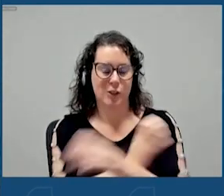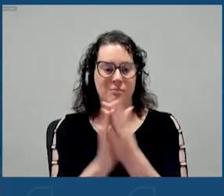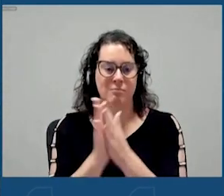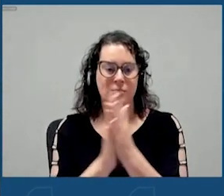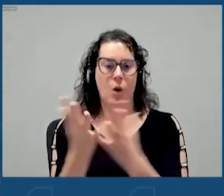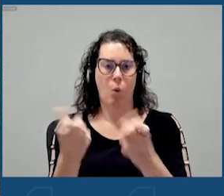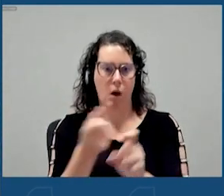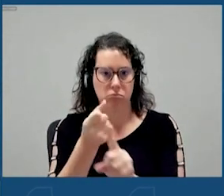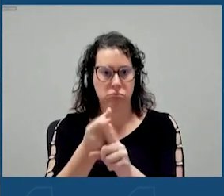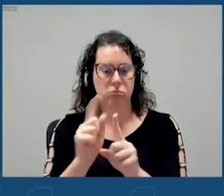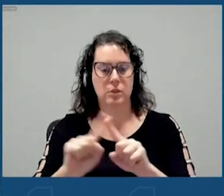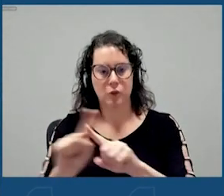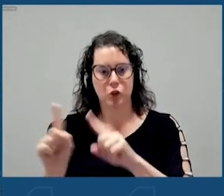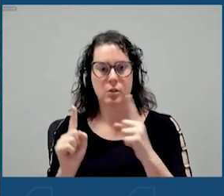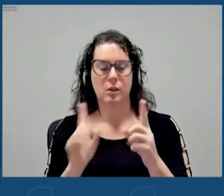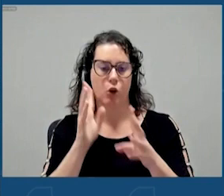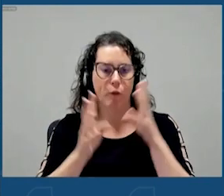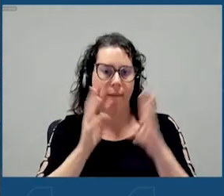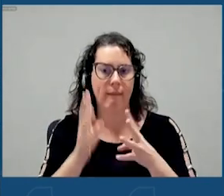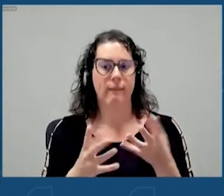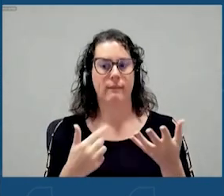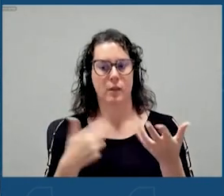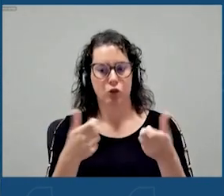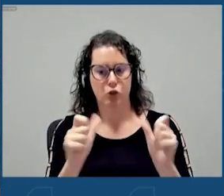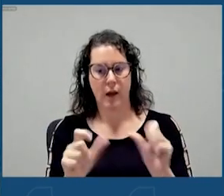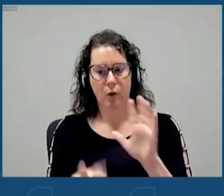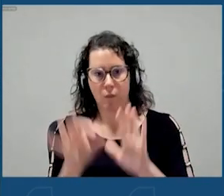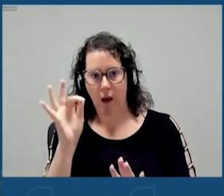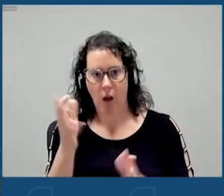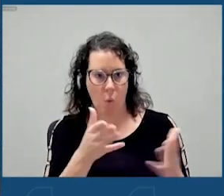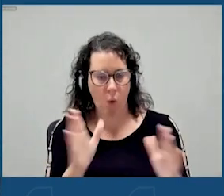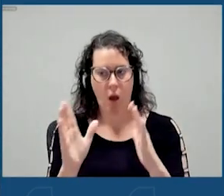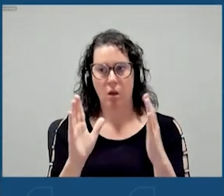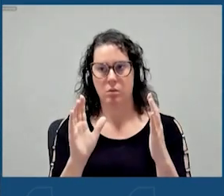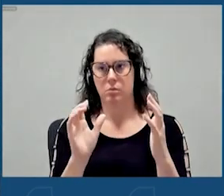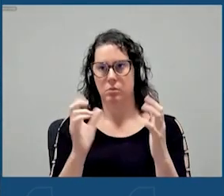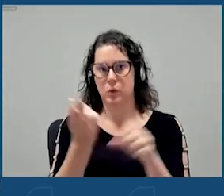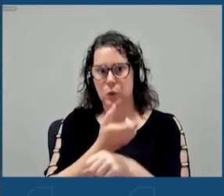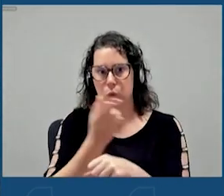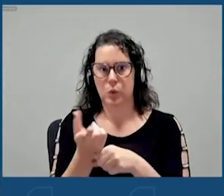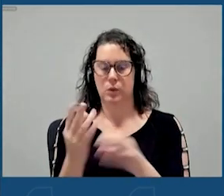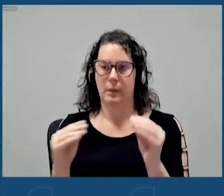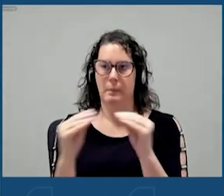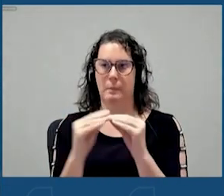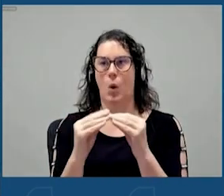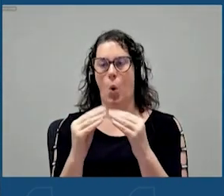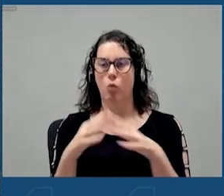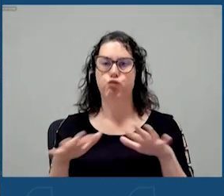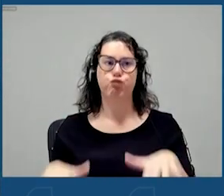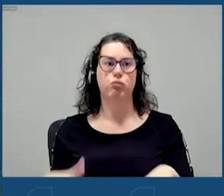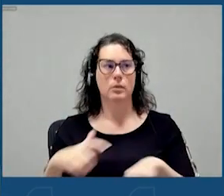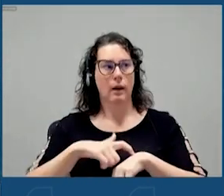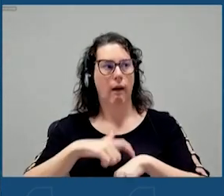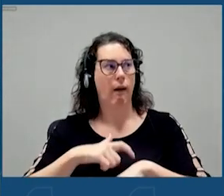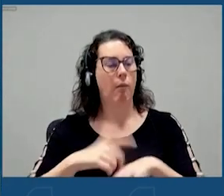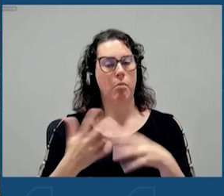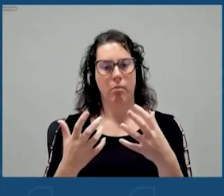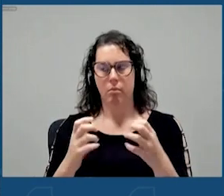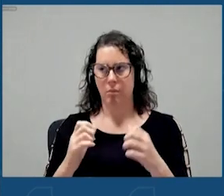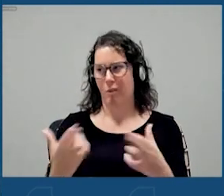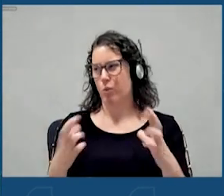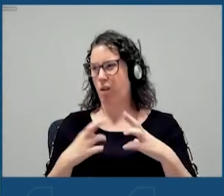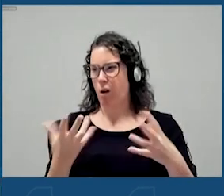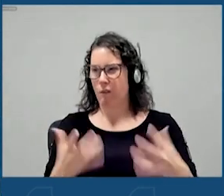they're creative, and they're trying to find ways to use their more plentiful time since retirement to make a difference in their communities. And one